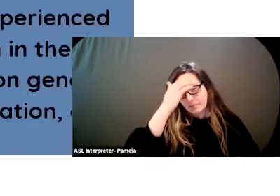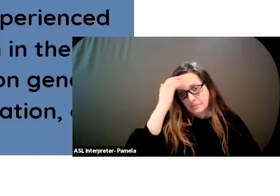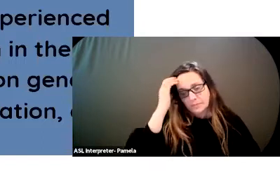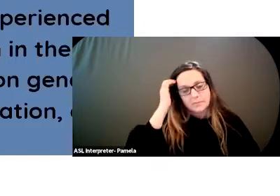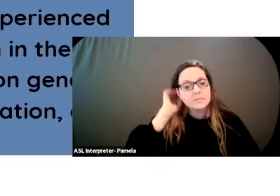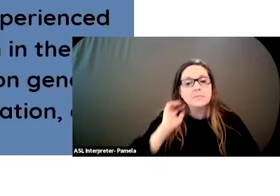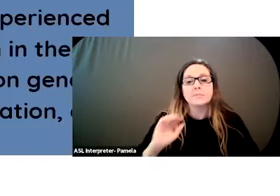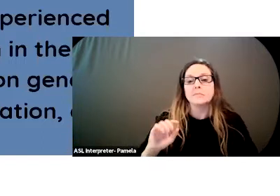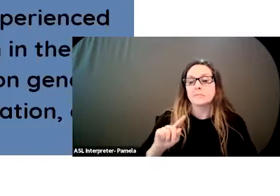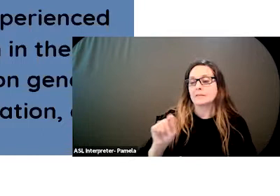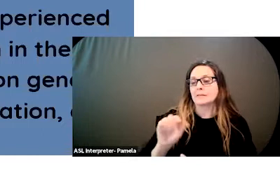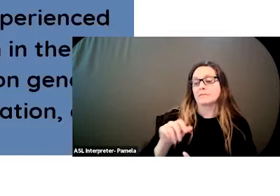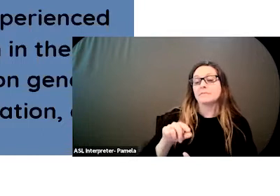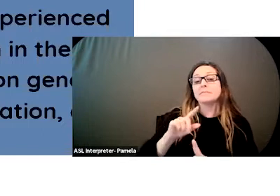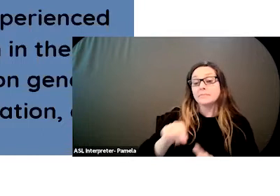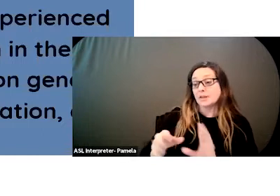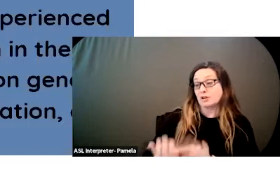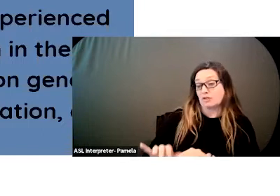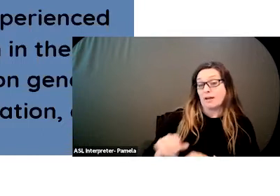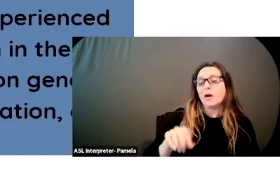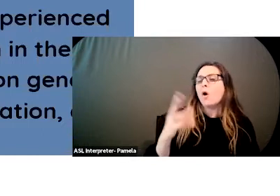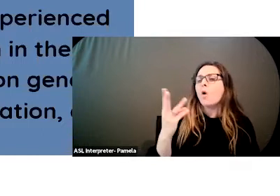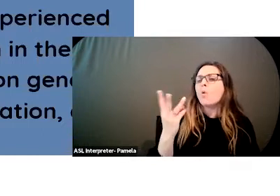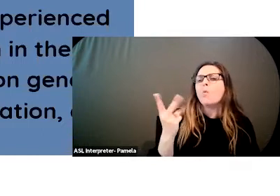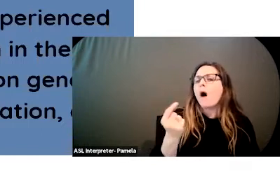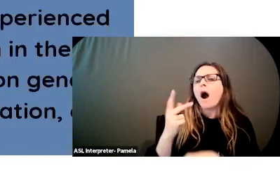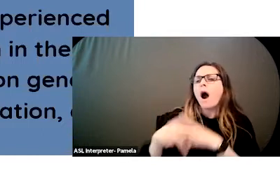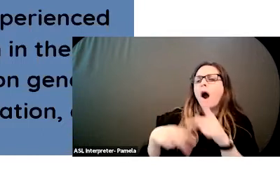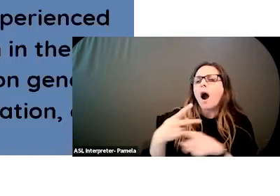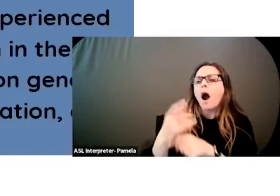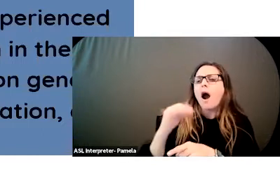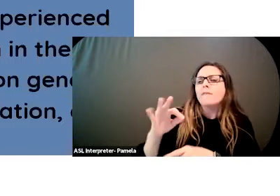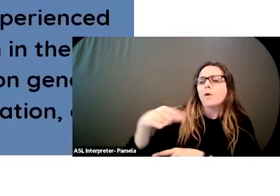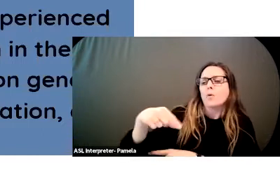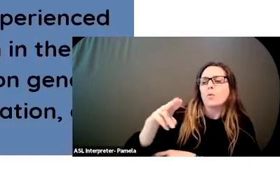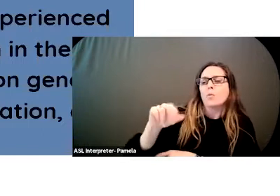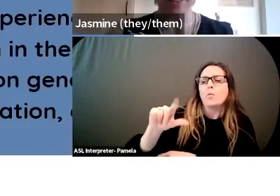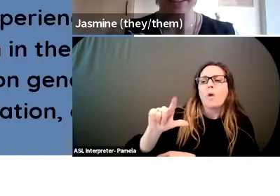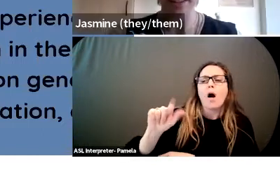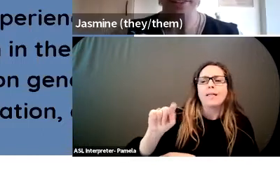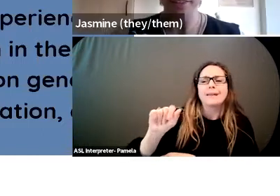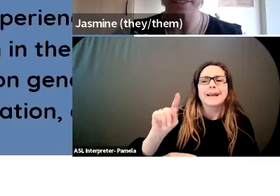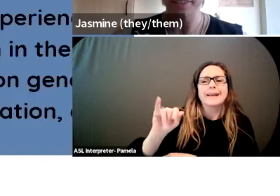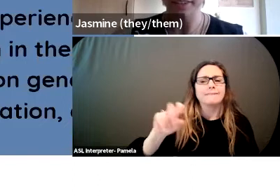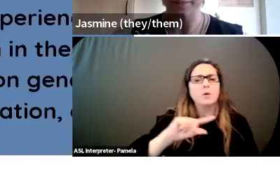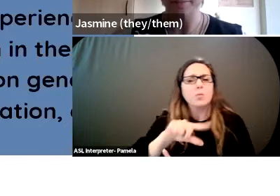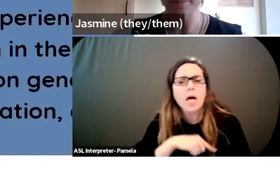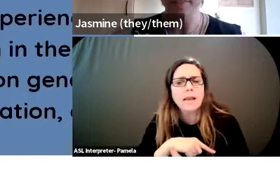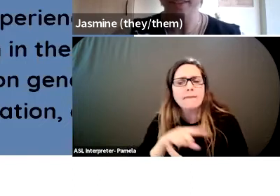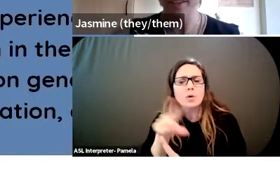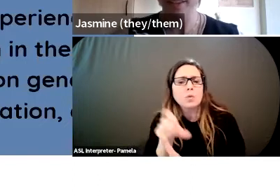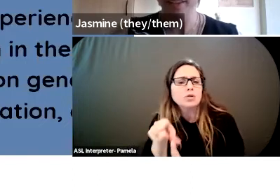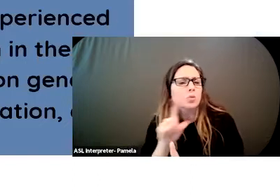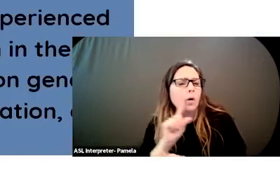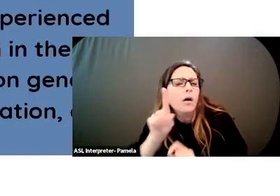What qualitative questions would you ask to explore that further? Yeah, so the